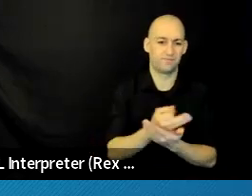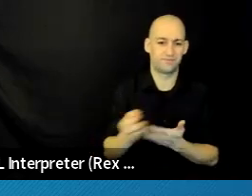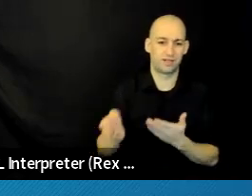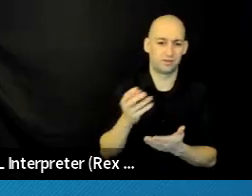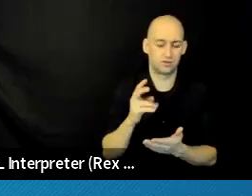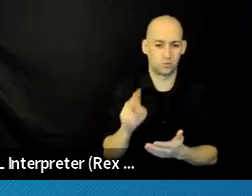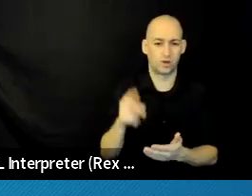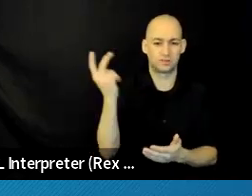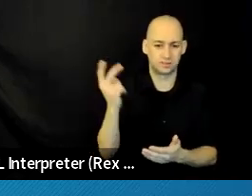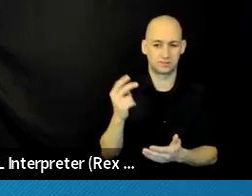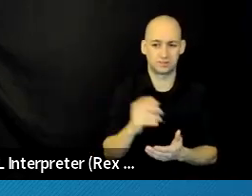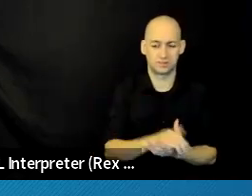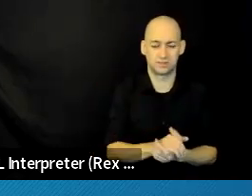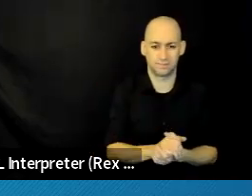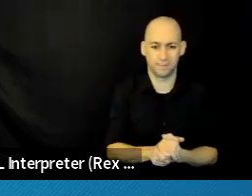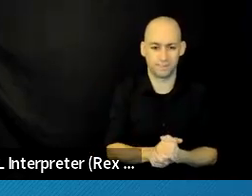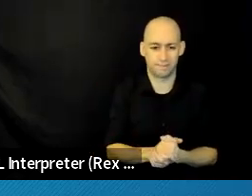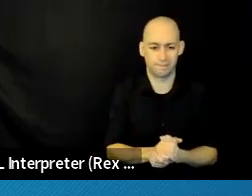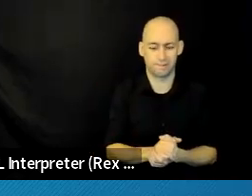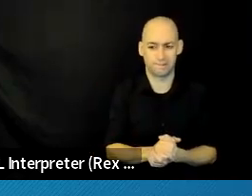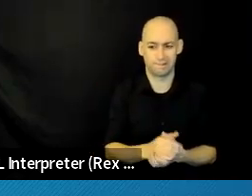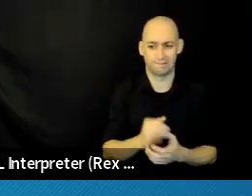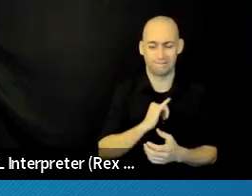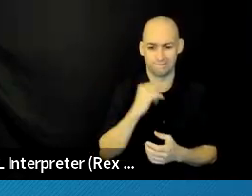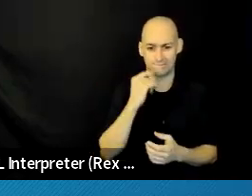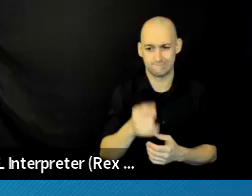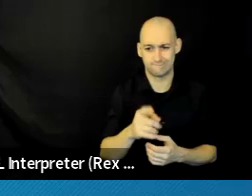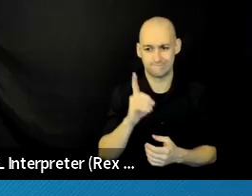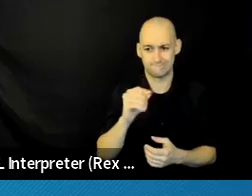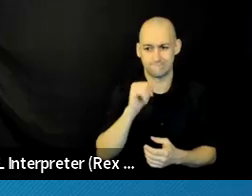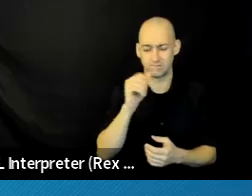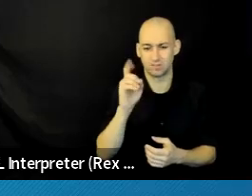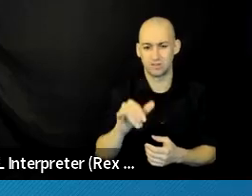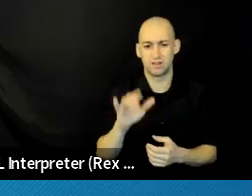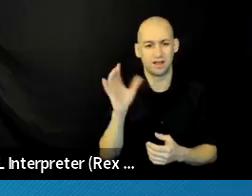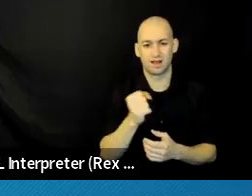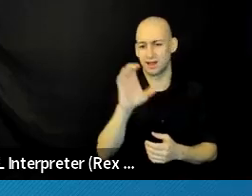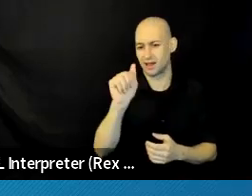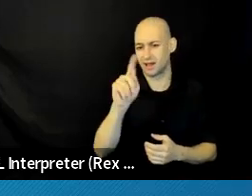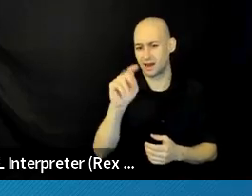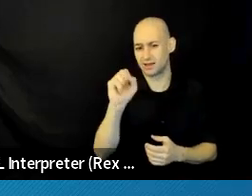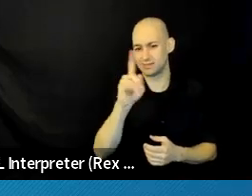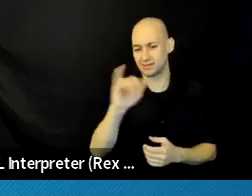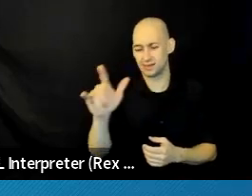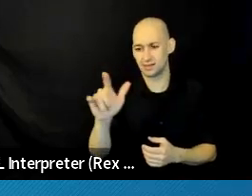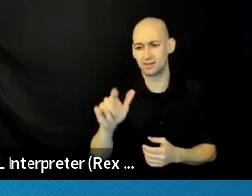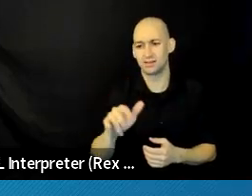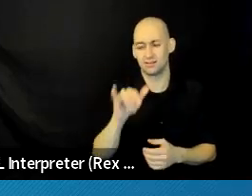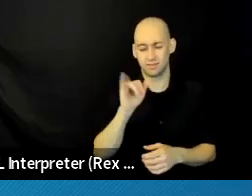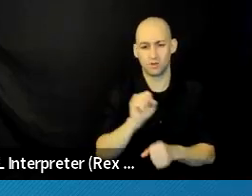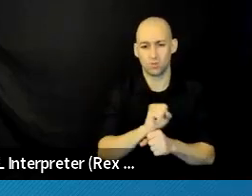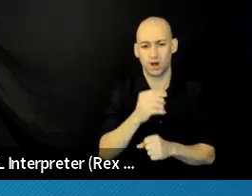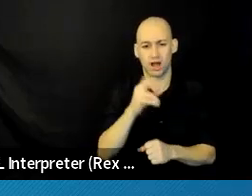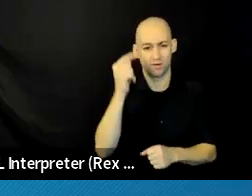bankrupt twice. And I told you, don't do it, but get the Catskill. So hopefully, I think the Catskill's working out for you. Yeah, the Catskill doing great. Yeah,